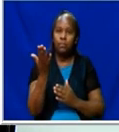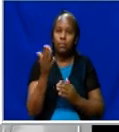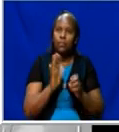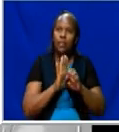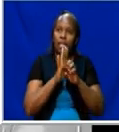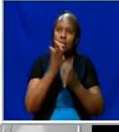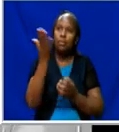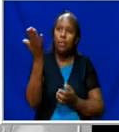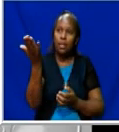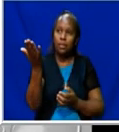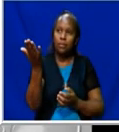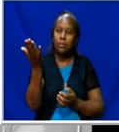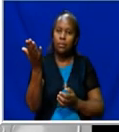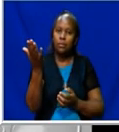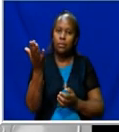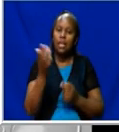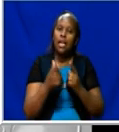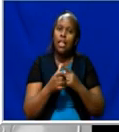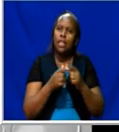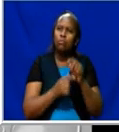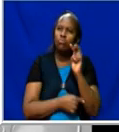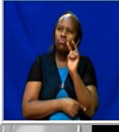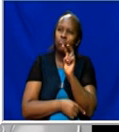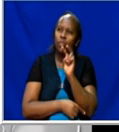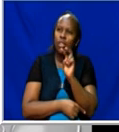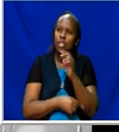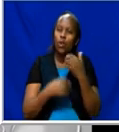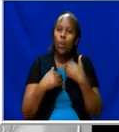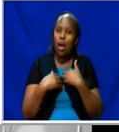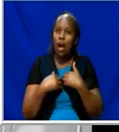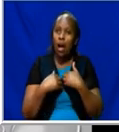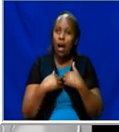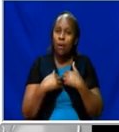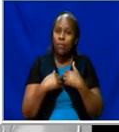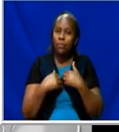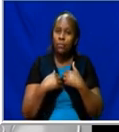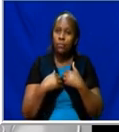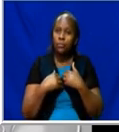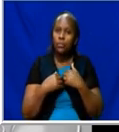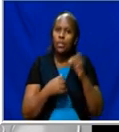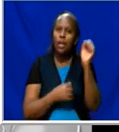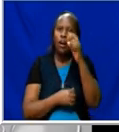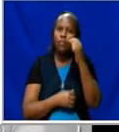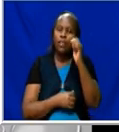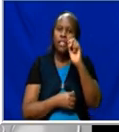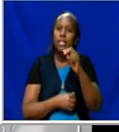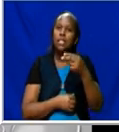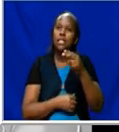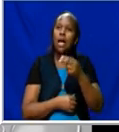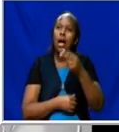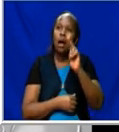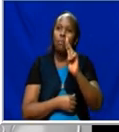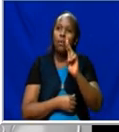one. And you can see we have a setup such that there is